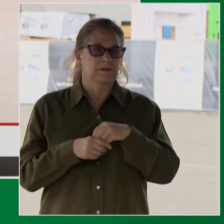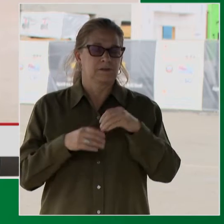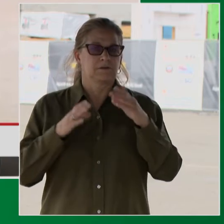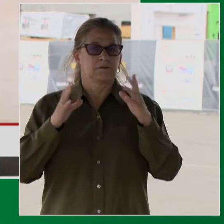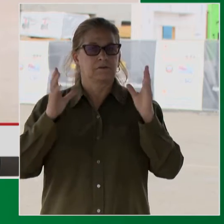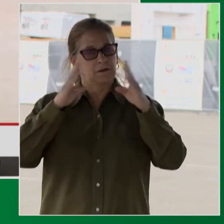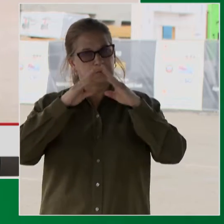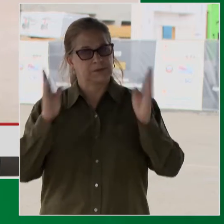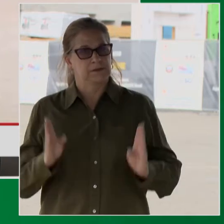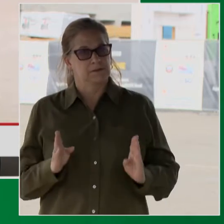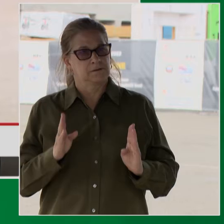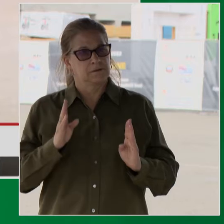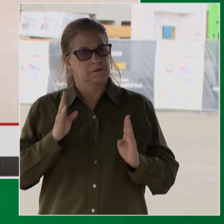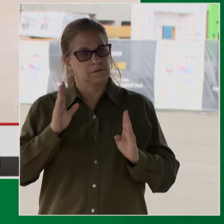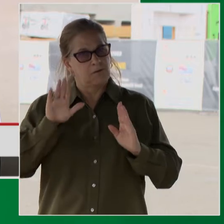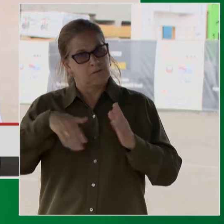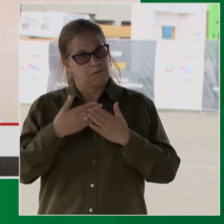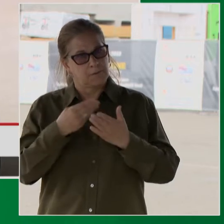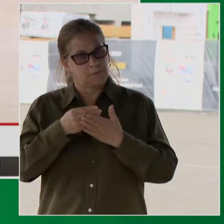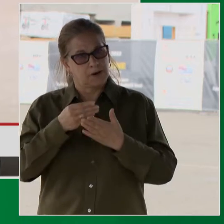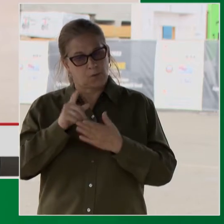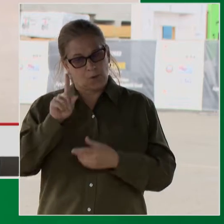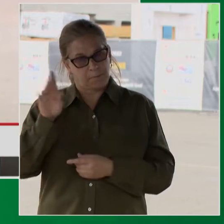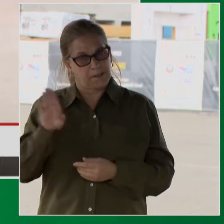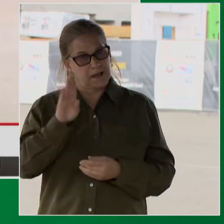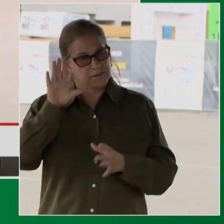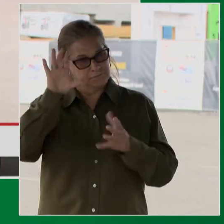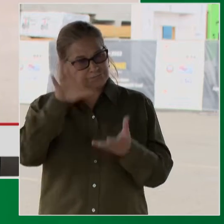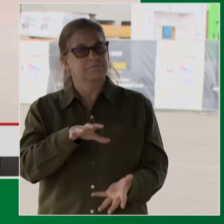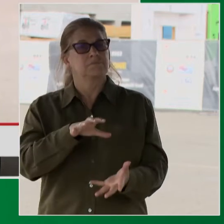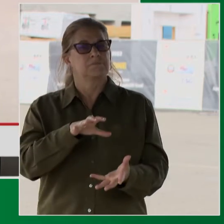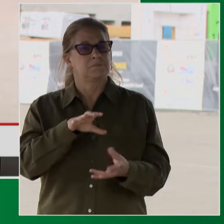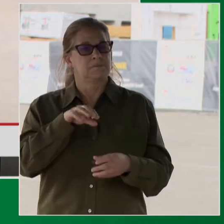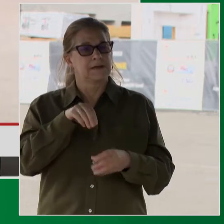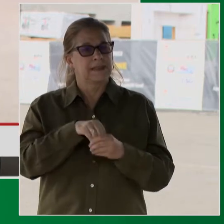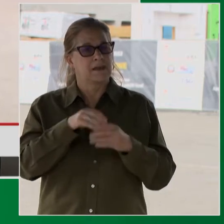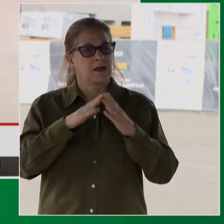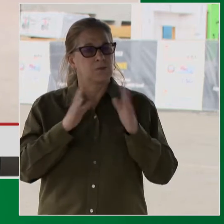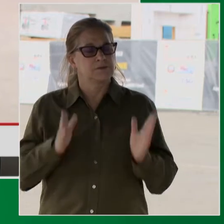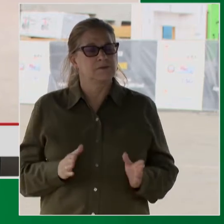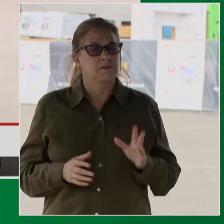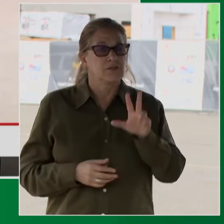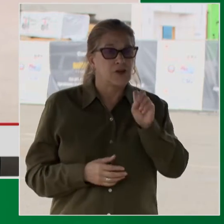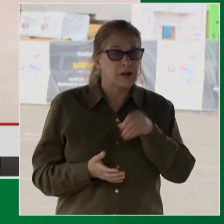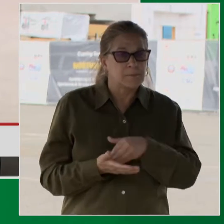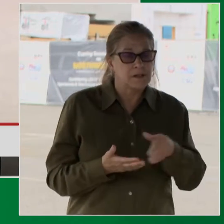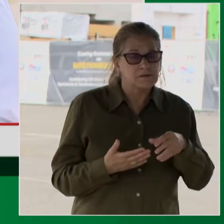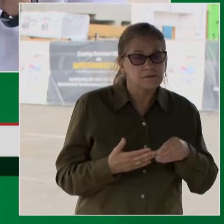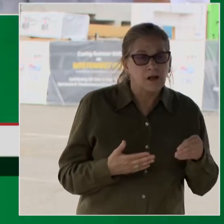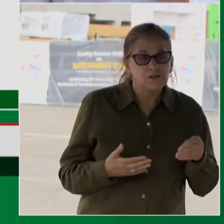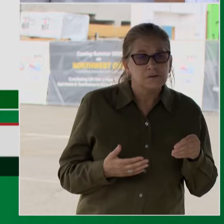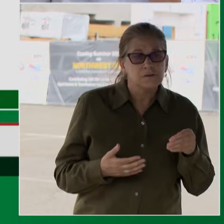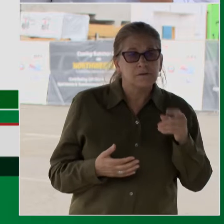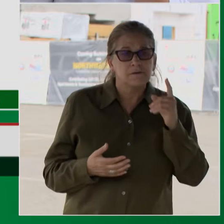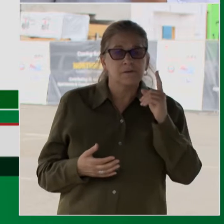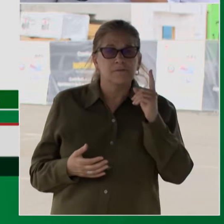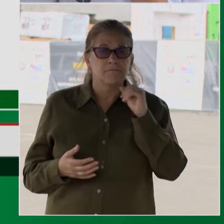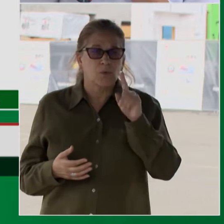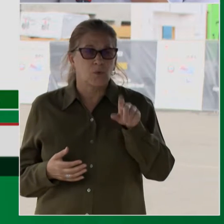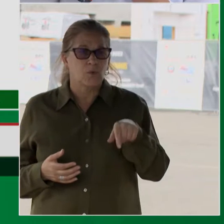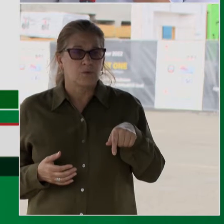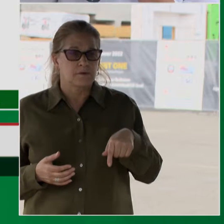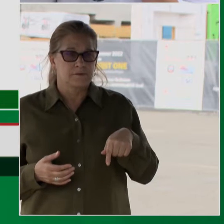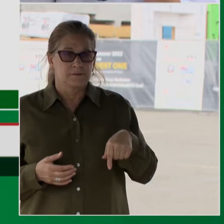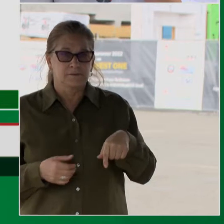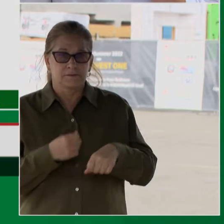Trust Fund, including her announcement last week of an additional $400 million for FY21 and